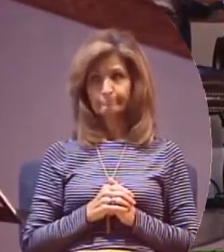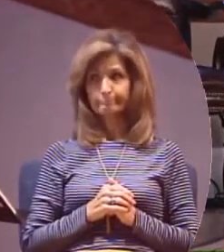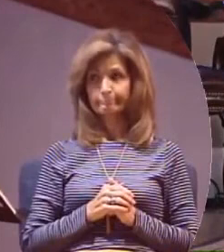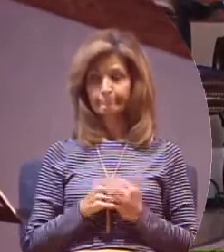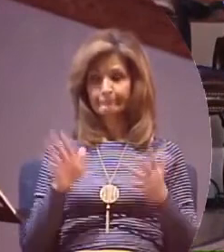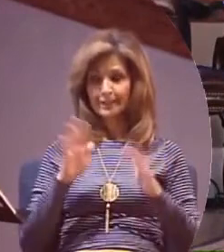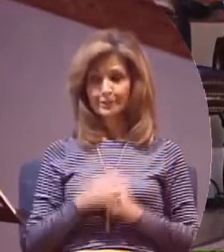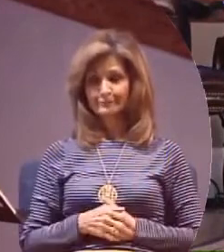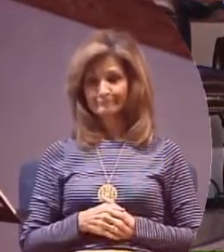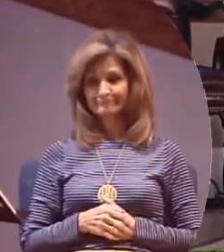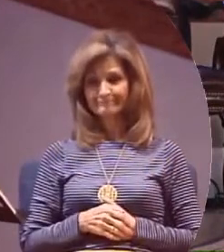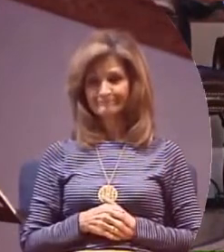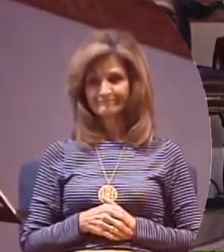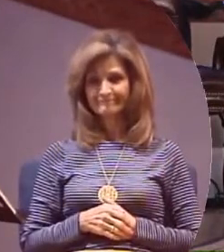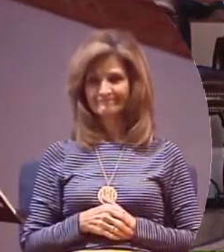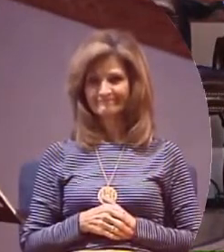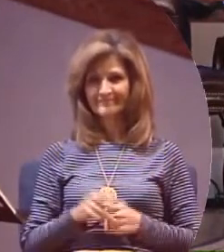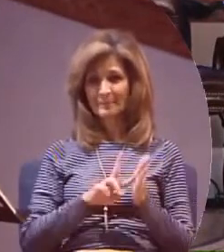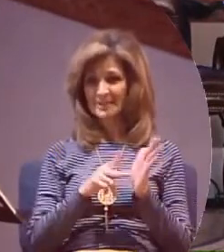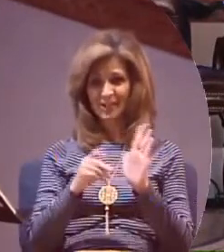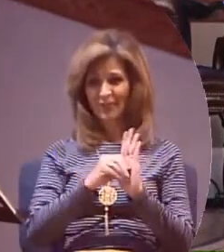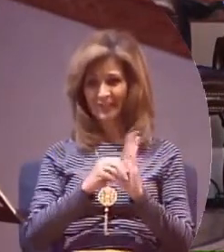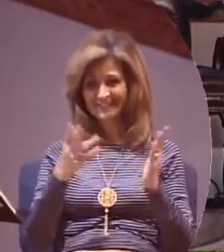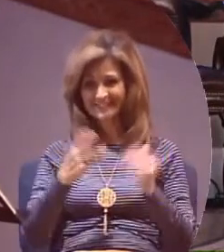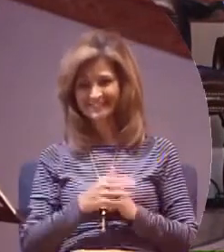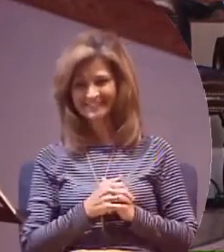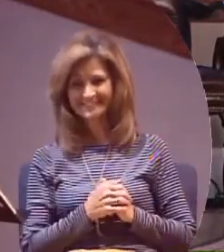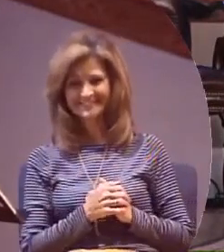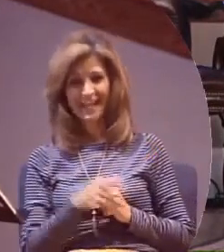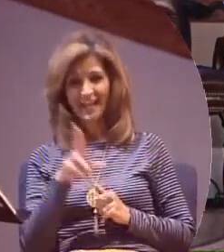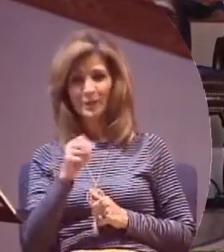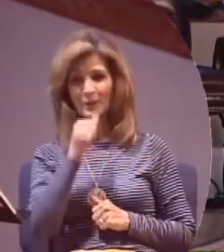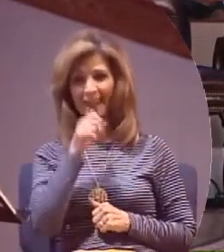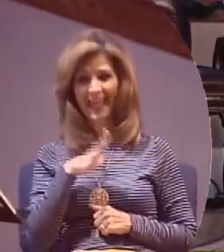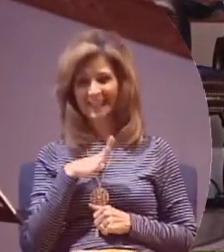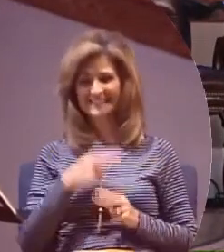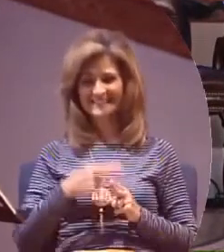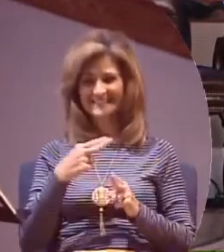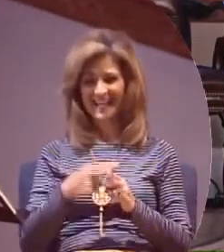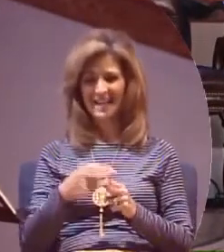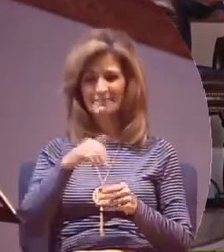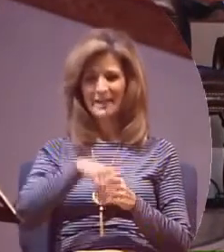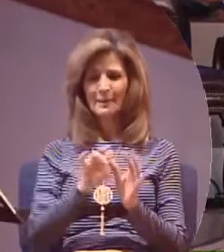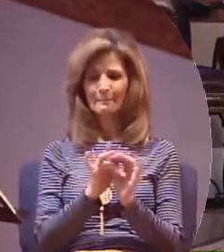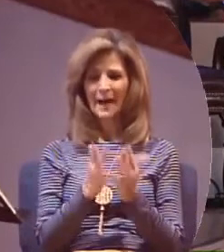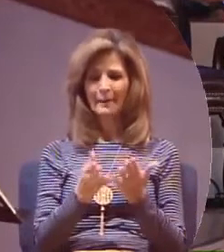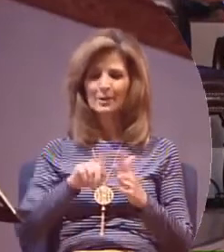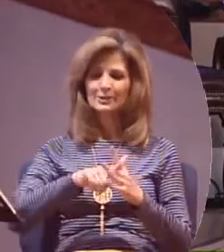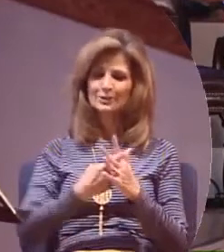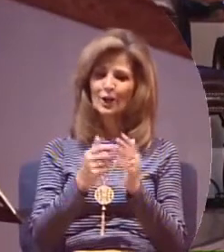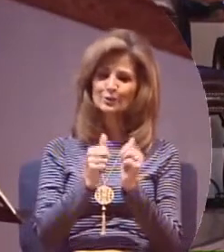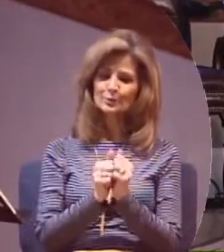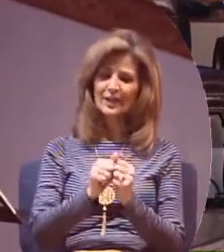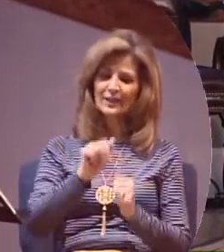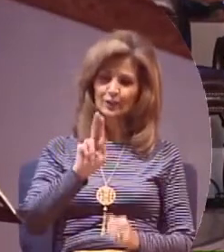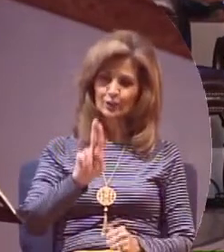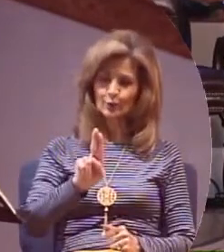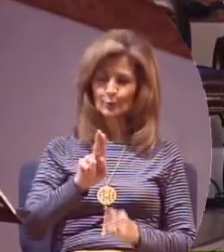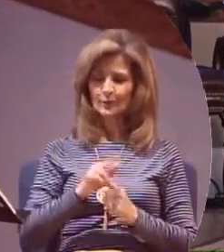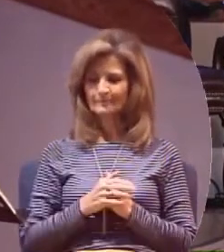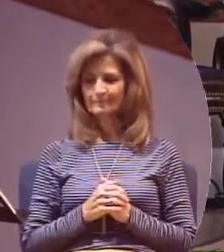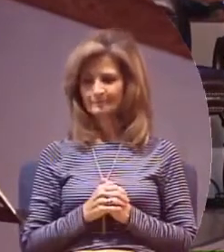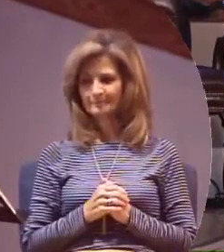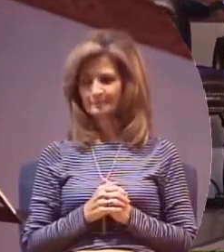All right, now having done all that, can I tell you this? There ain't no lady's name in the Bible that begins with the letter